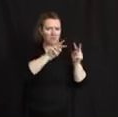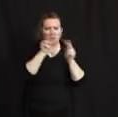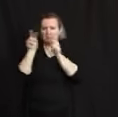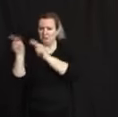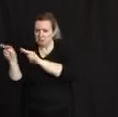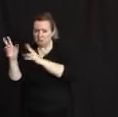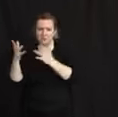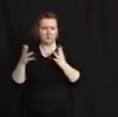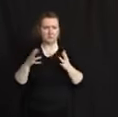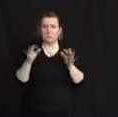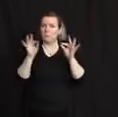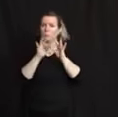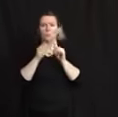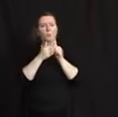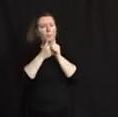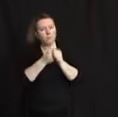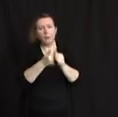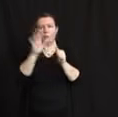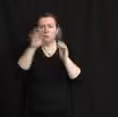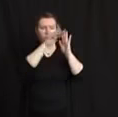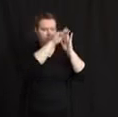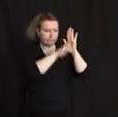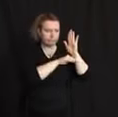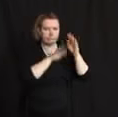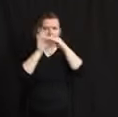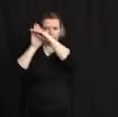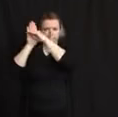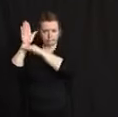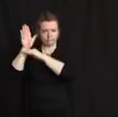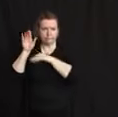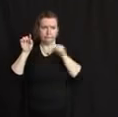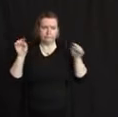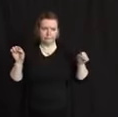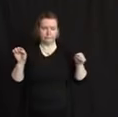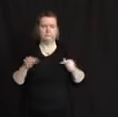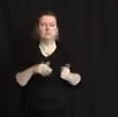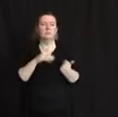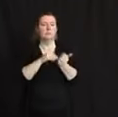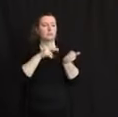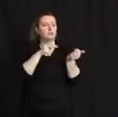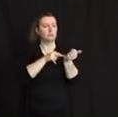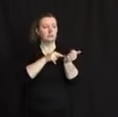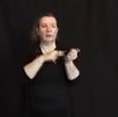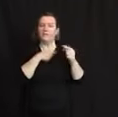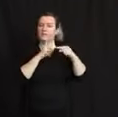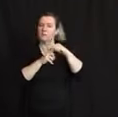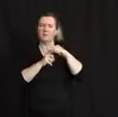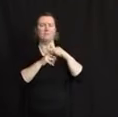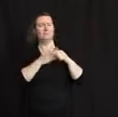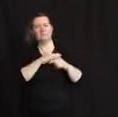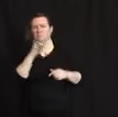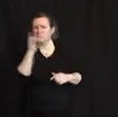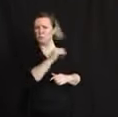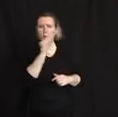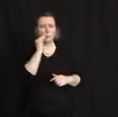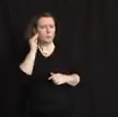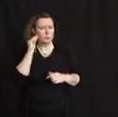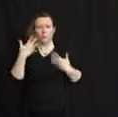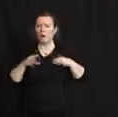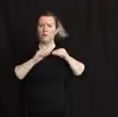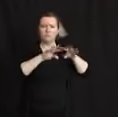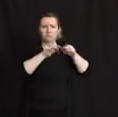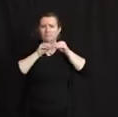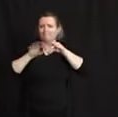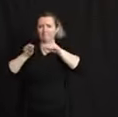of COVID-19 in our state. As the governor mentioned, we are reporting